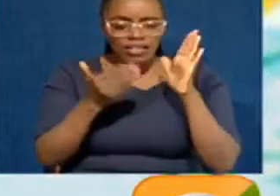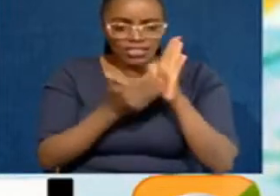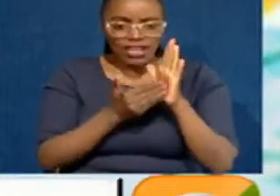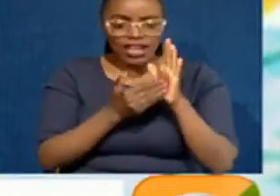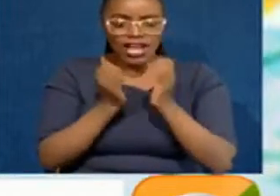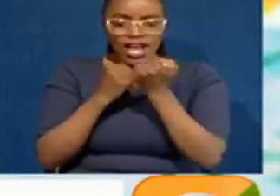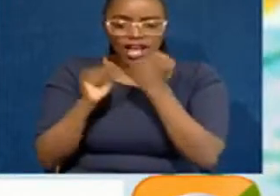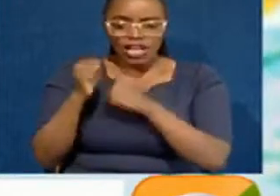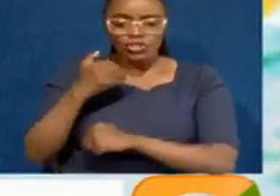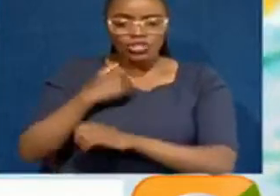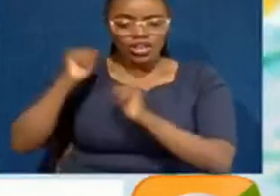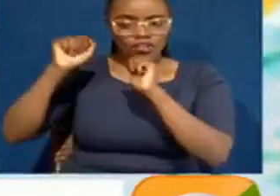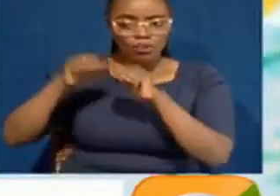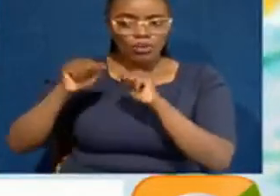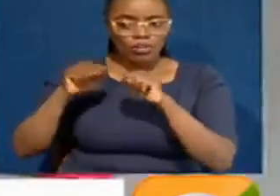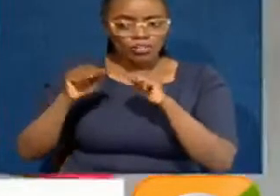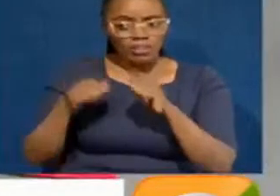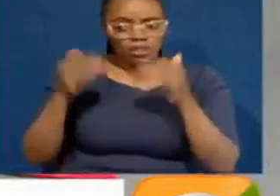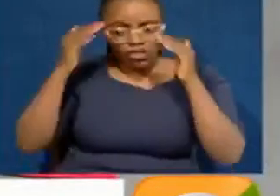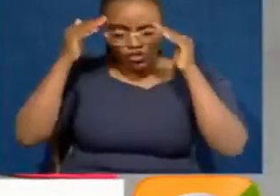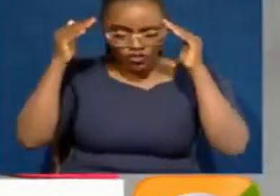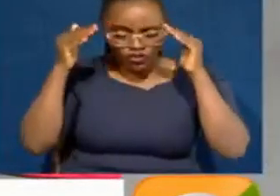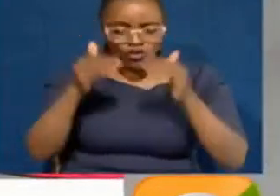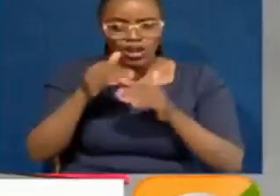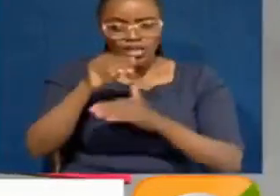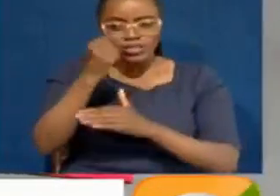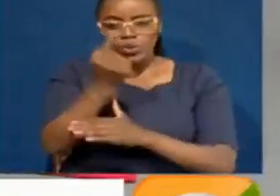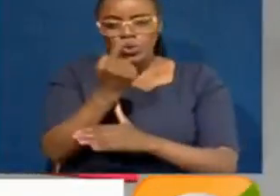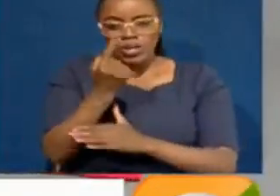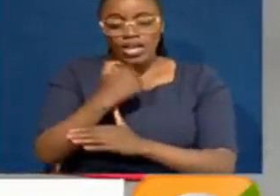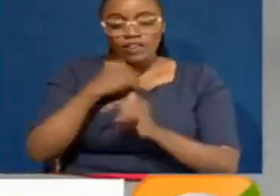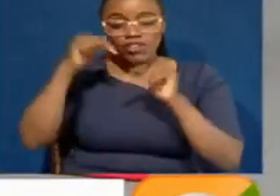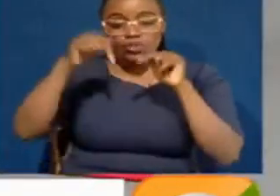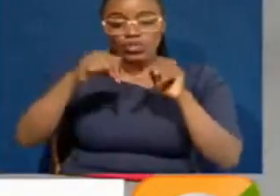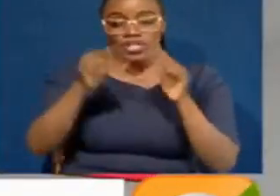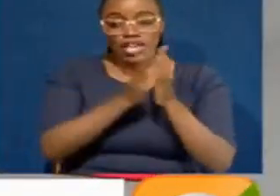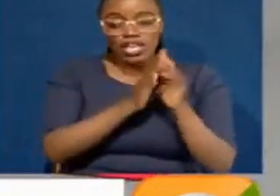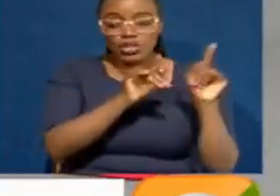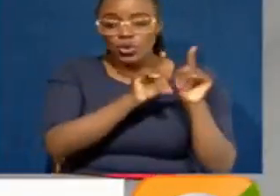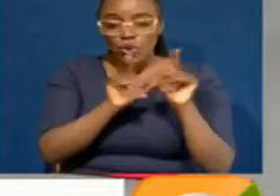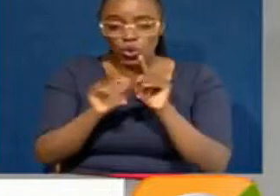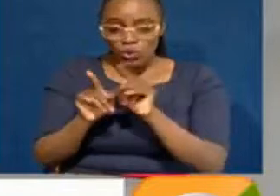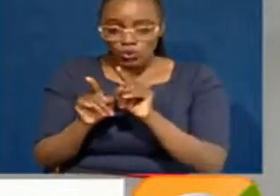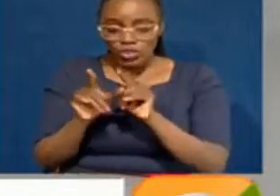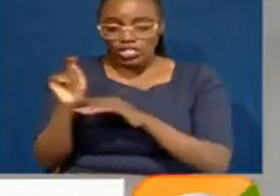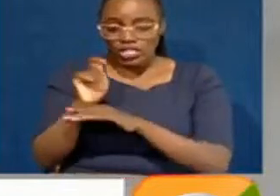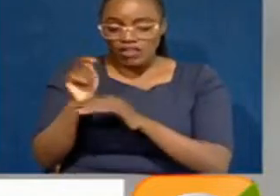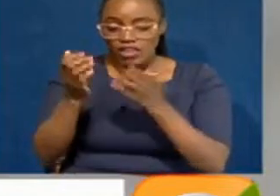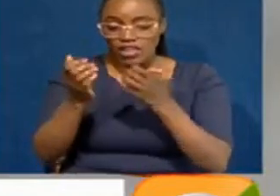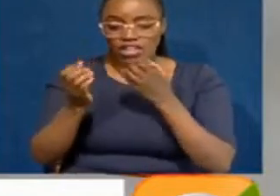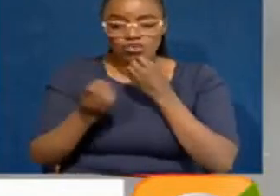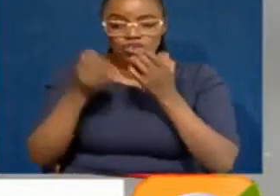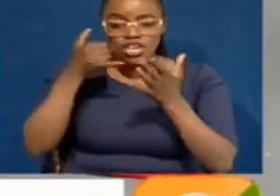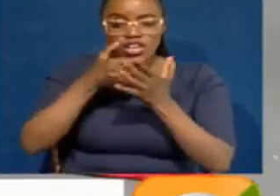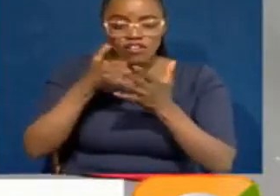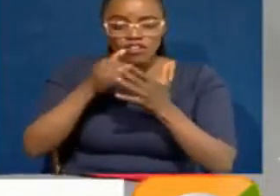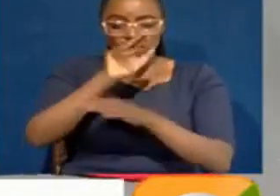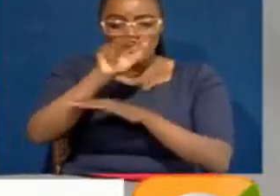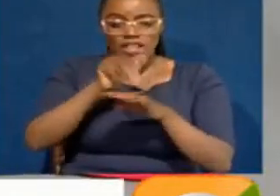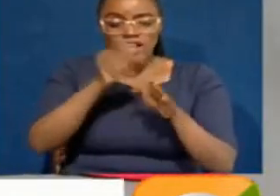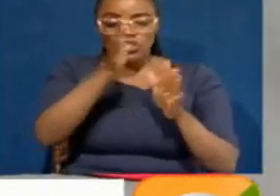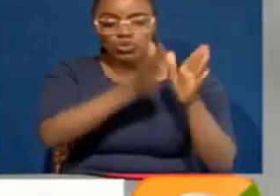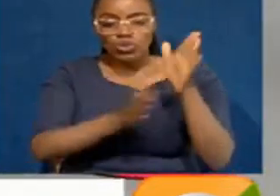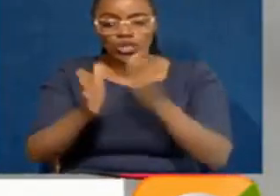take actions. The forecast we issued just today is also actually meant to inform the national